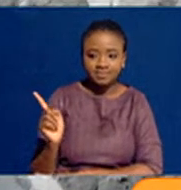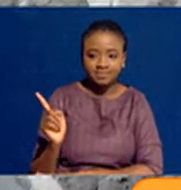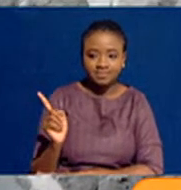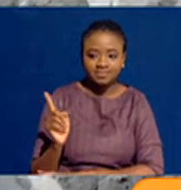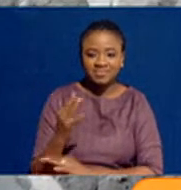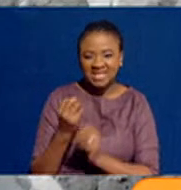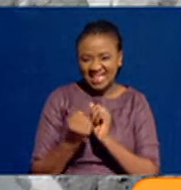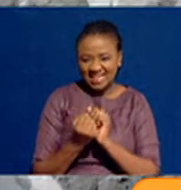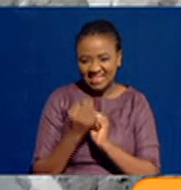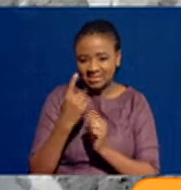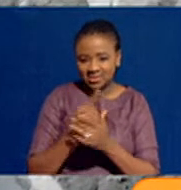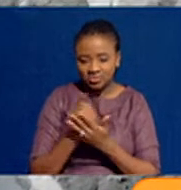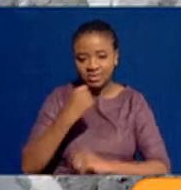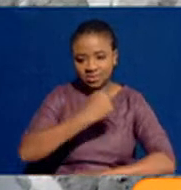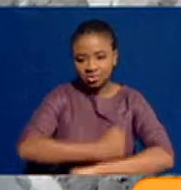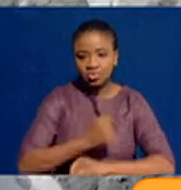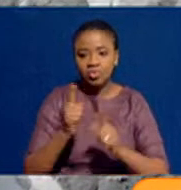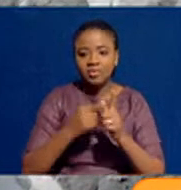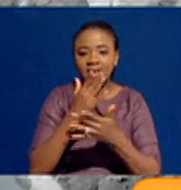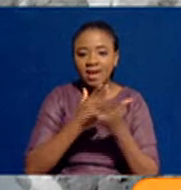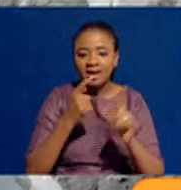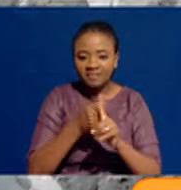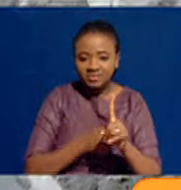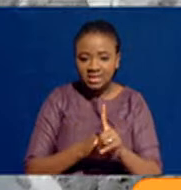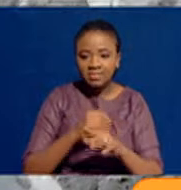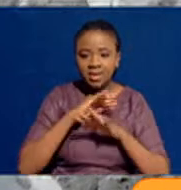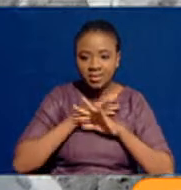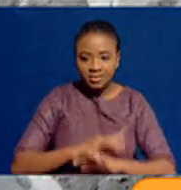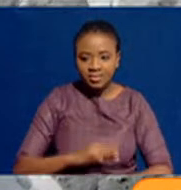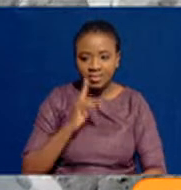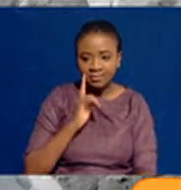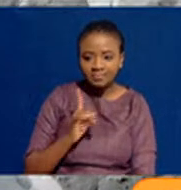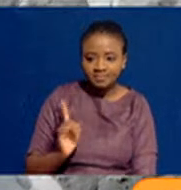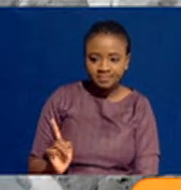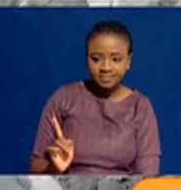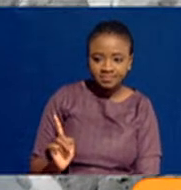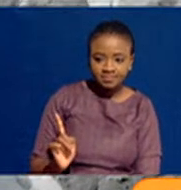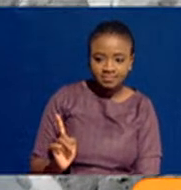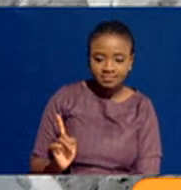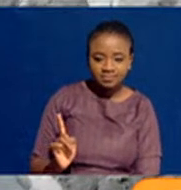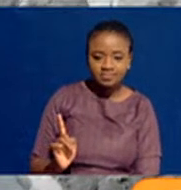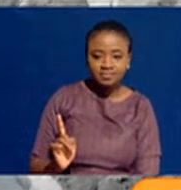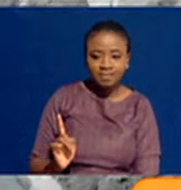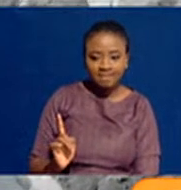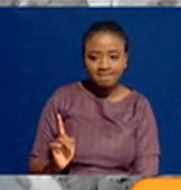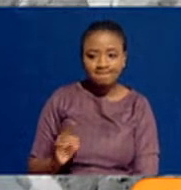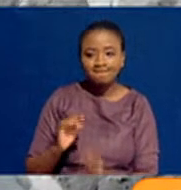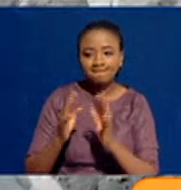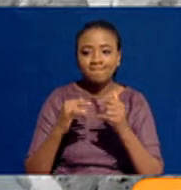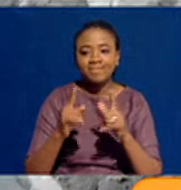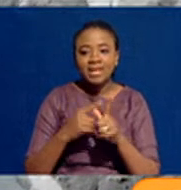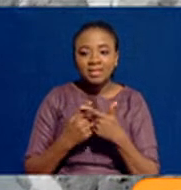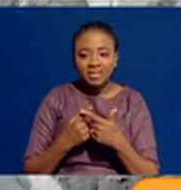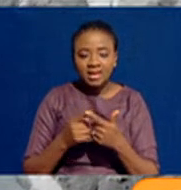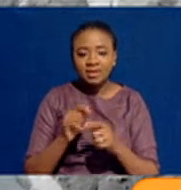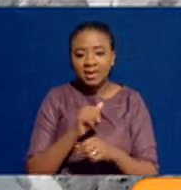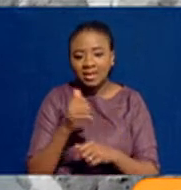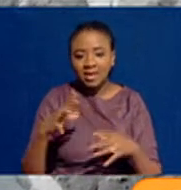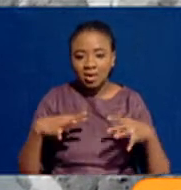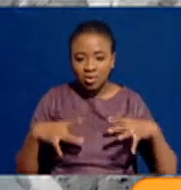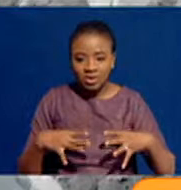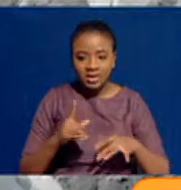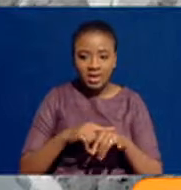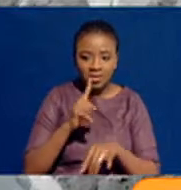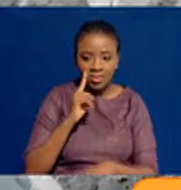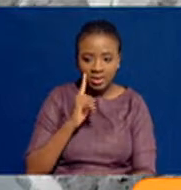2023 with a half-term break scheduled for 29th June to 2nd July 2023 and an end-term break slated